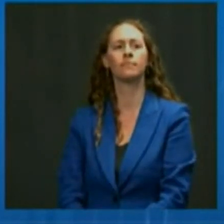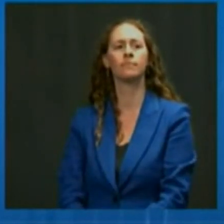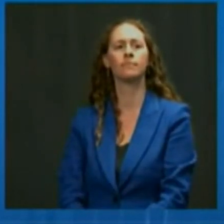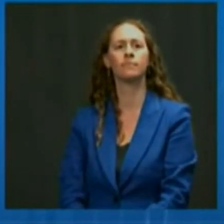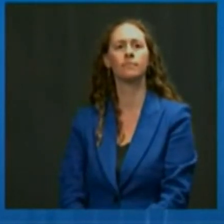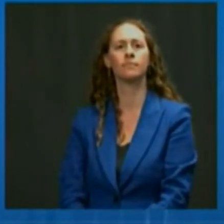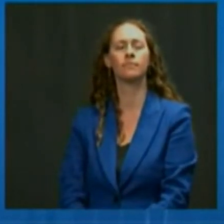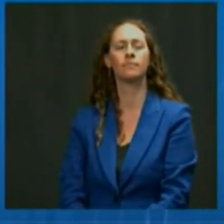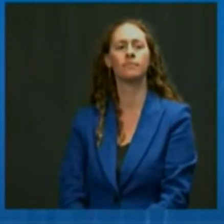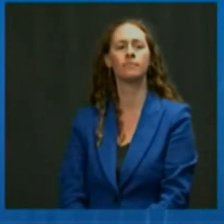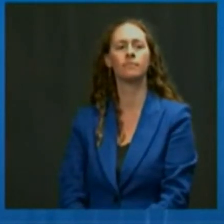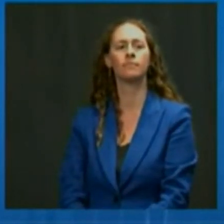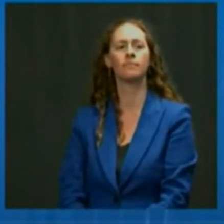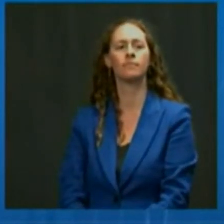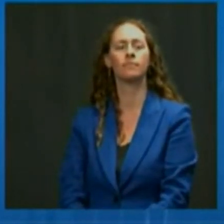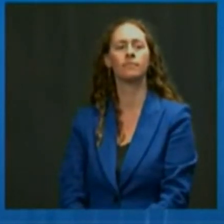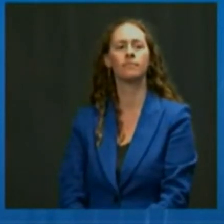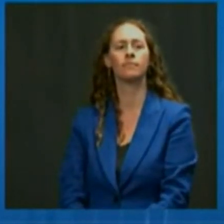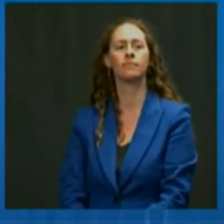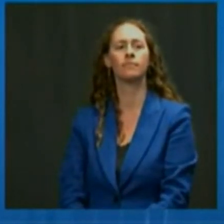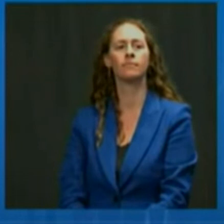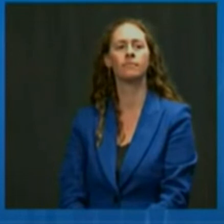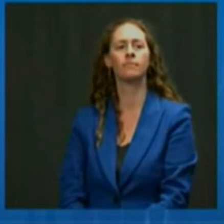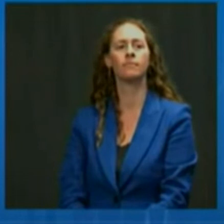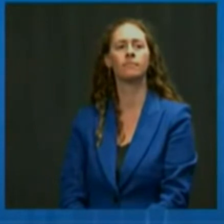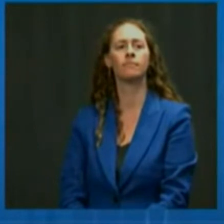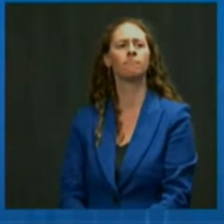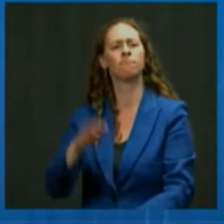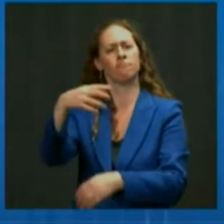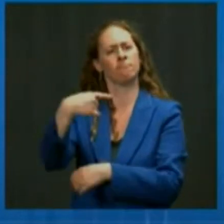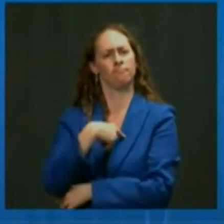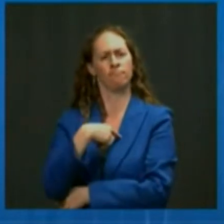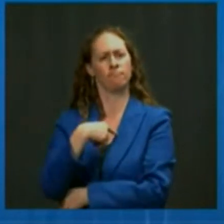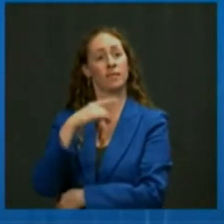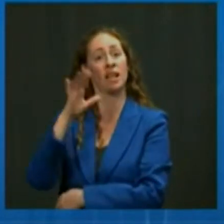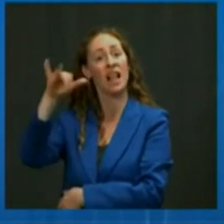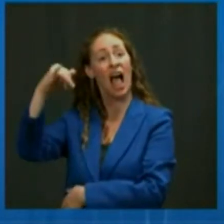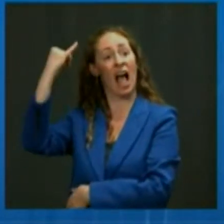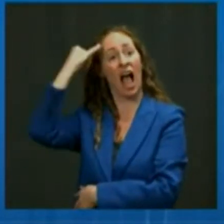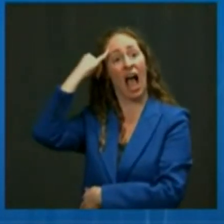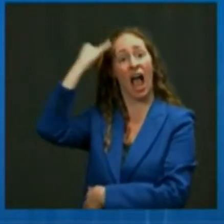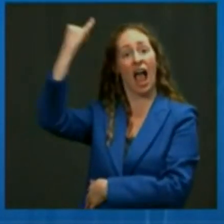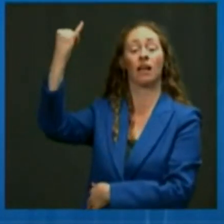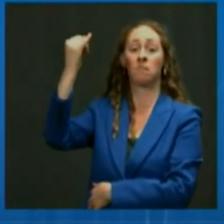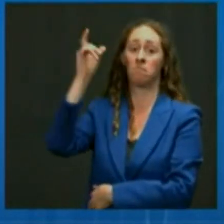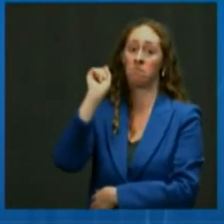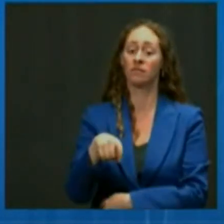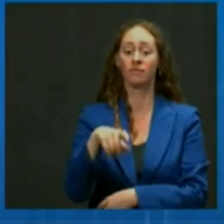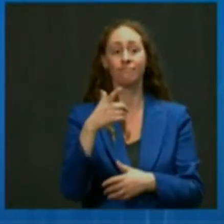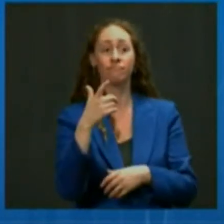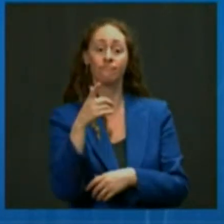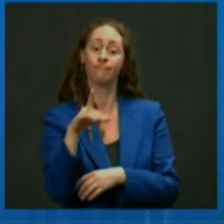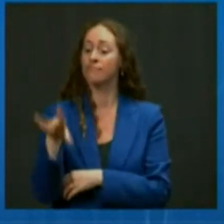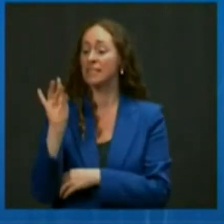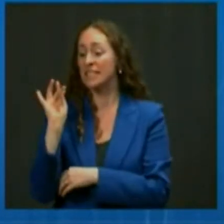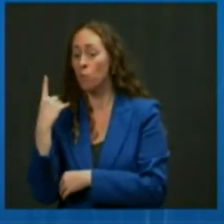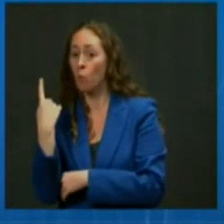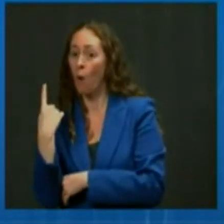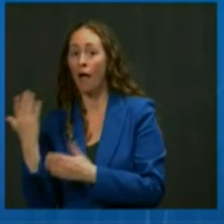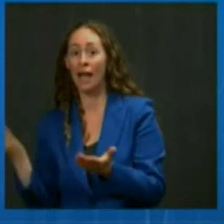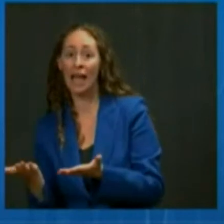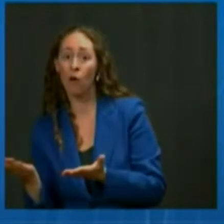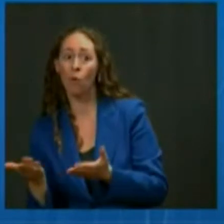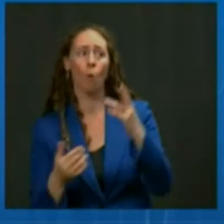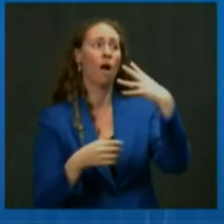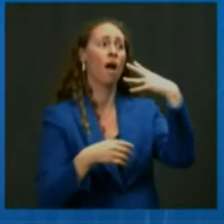that we have to choose between America and the world. We clearly see our responsibility to both, and that we've got to do everything we can to